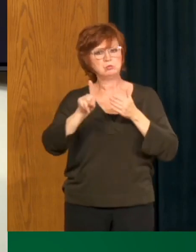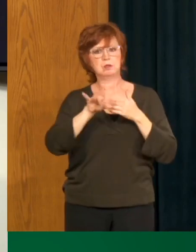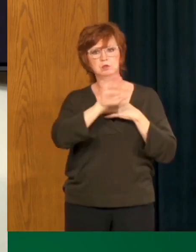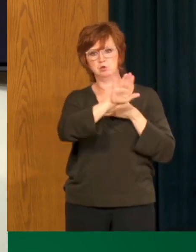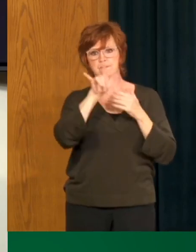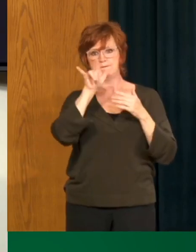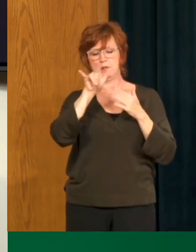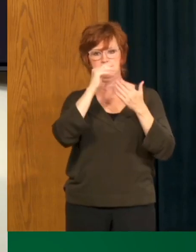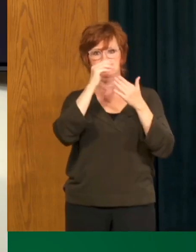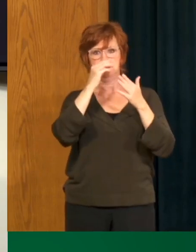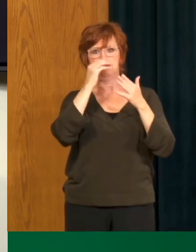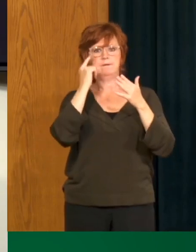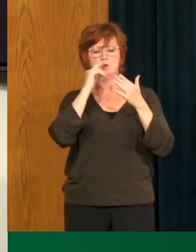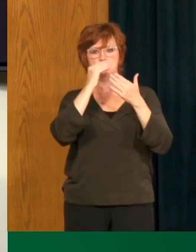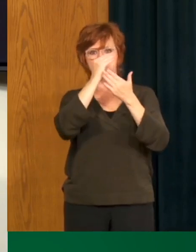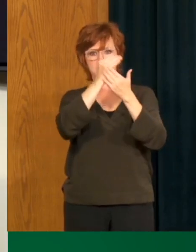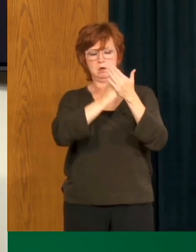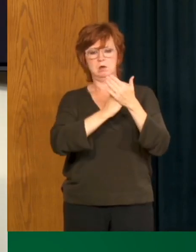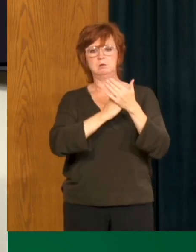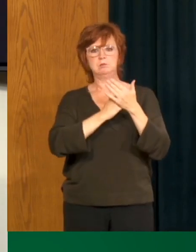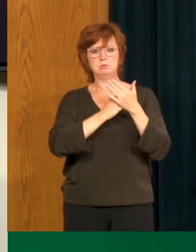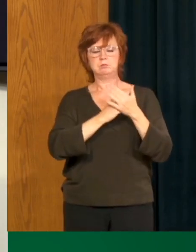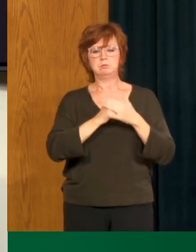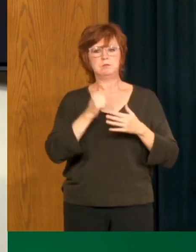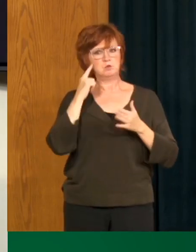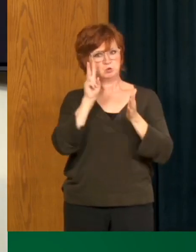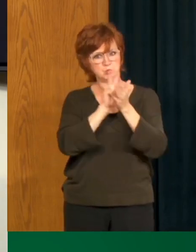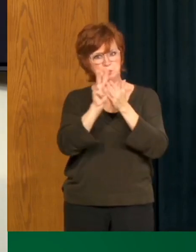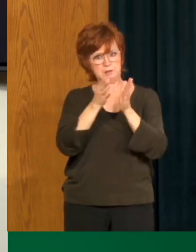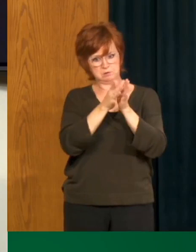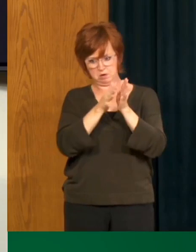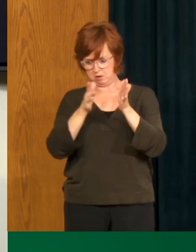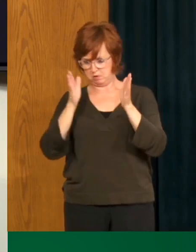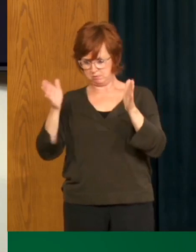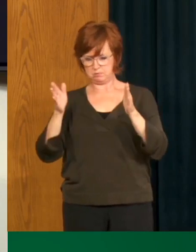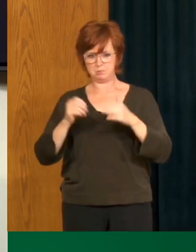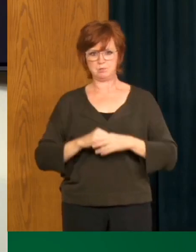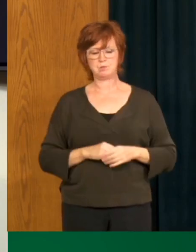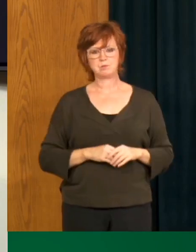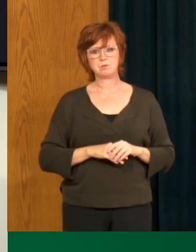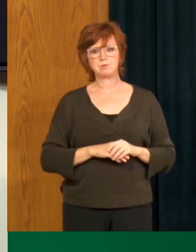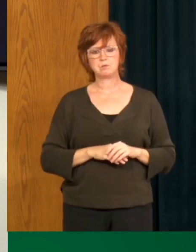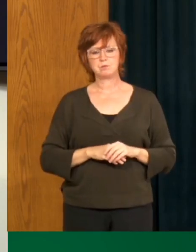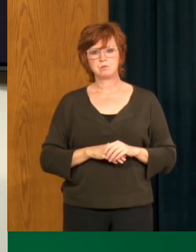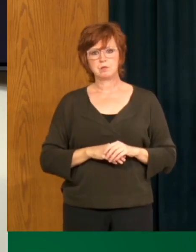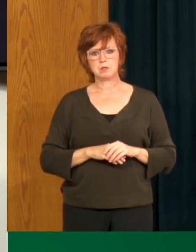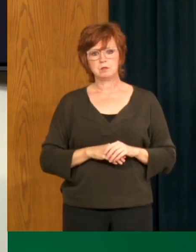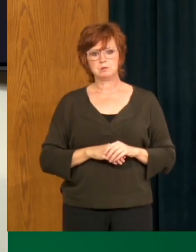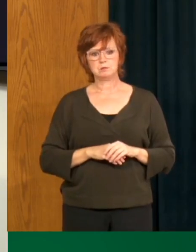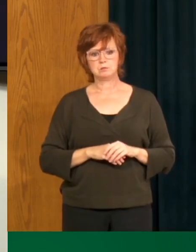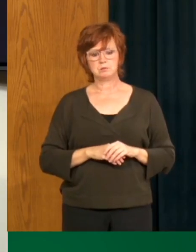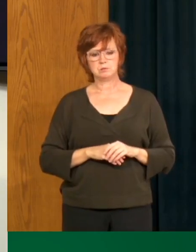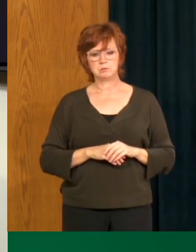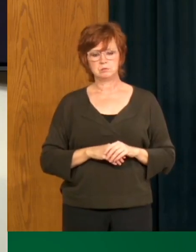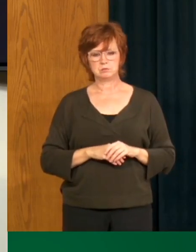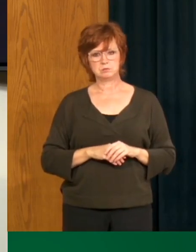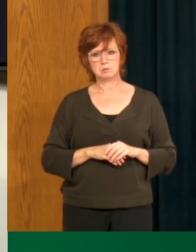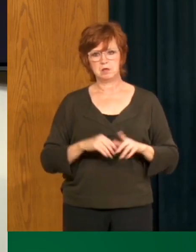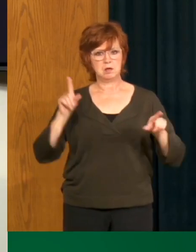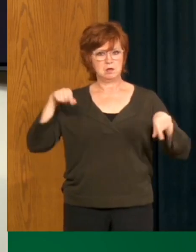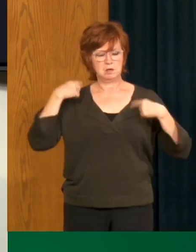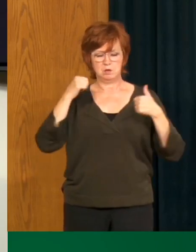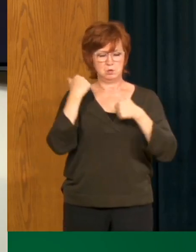and both those links are on the website. And having said that, I think, we often say the need for self-monitoring,